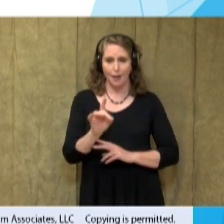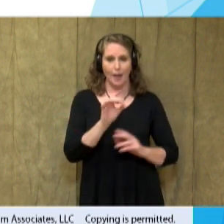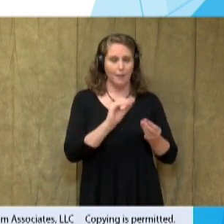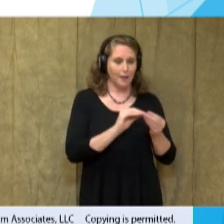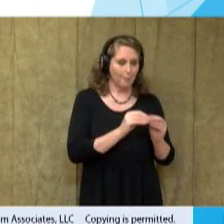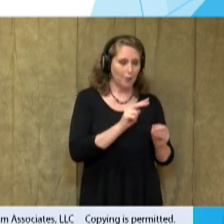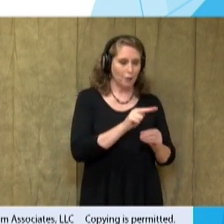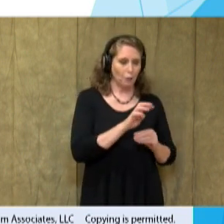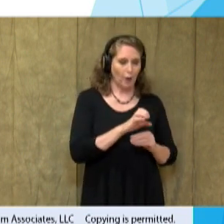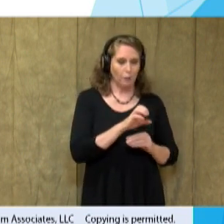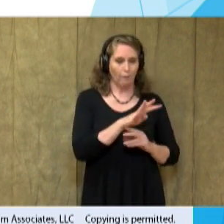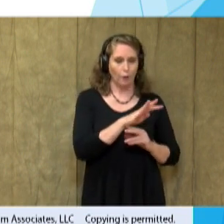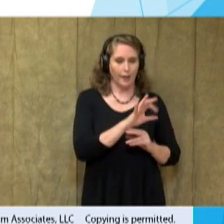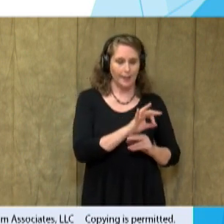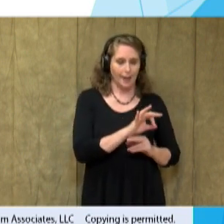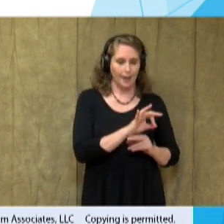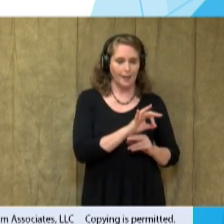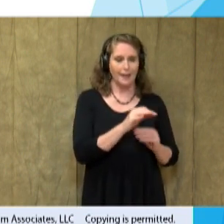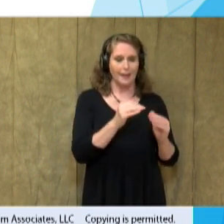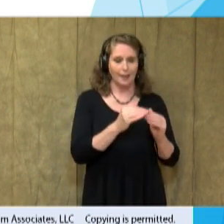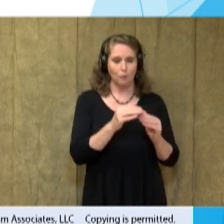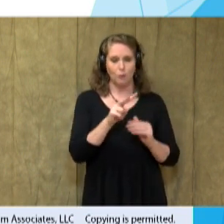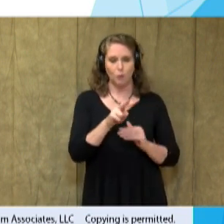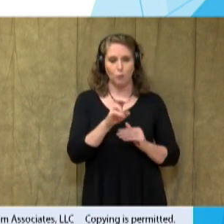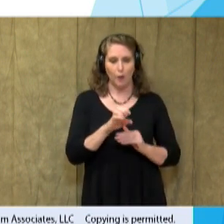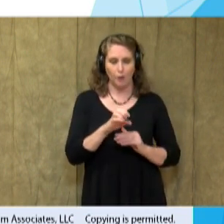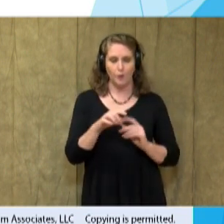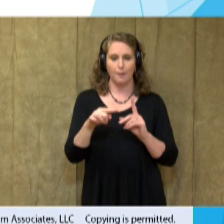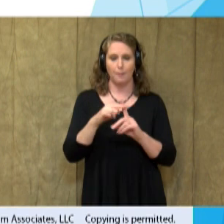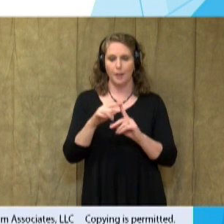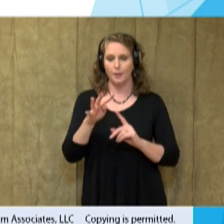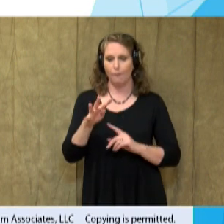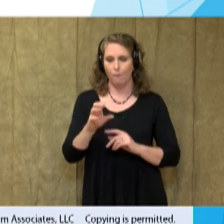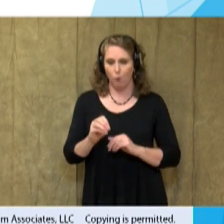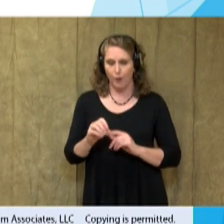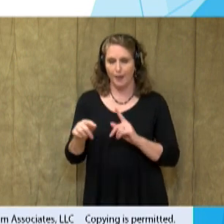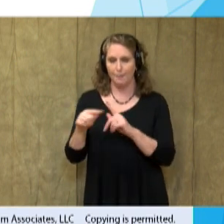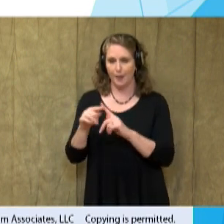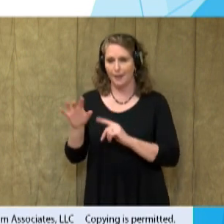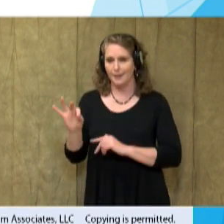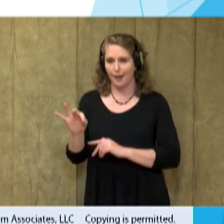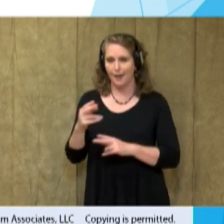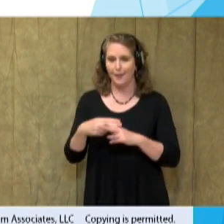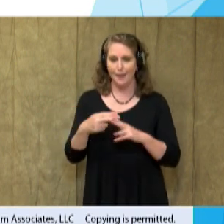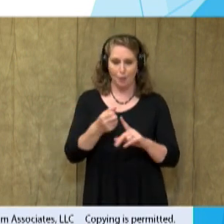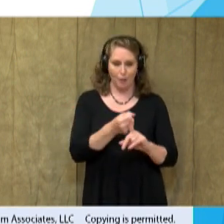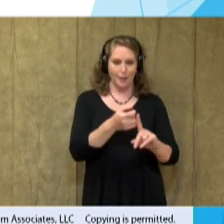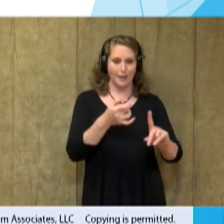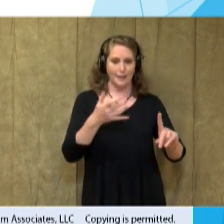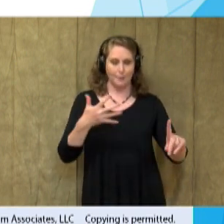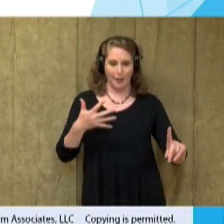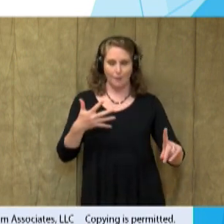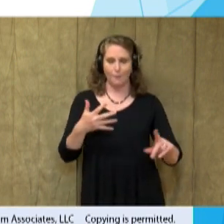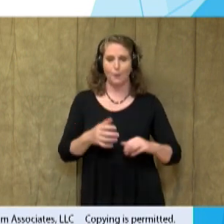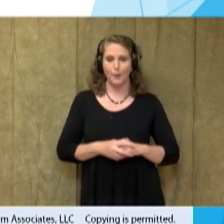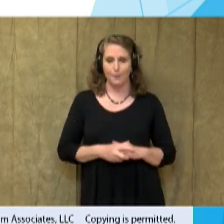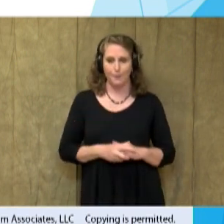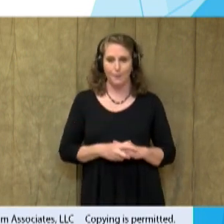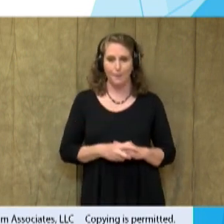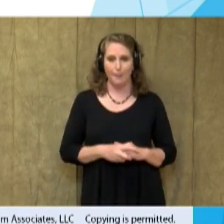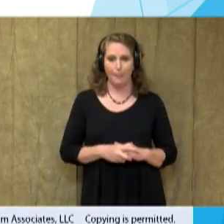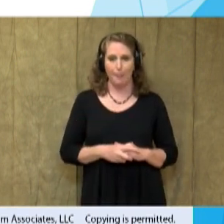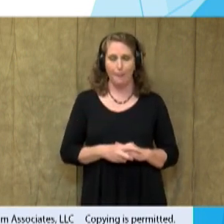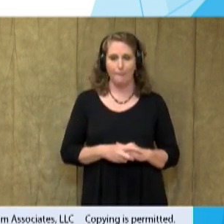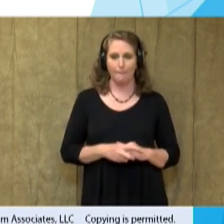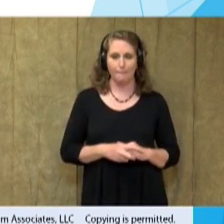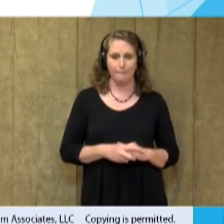249. 200 plus 40 plus 9. That's that expanded form that we talked about that we knew was going to come in handy. So